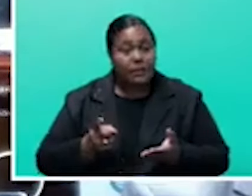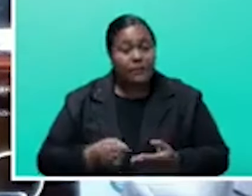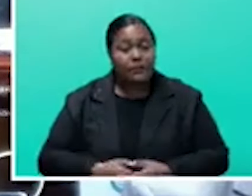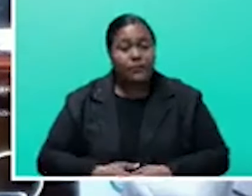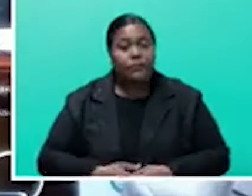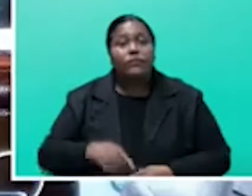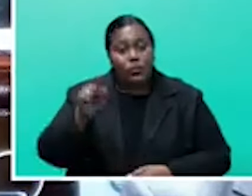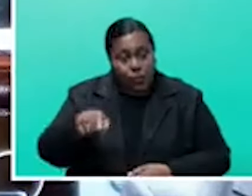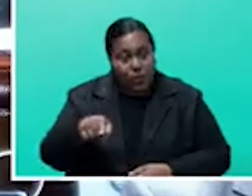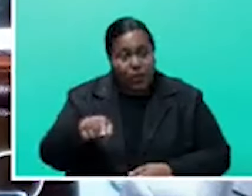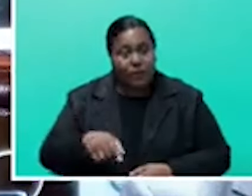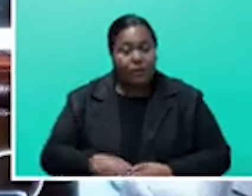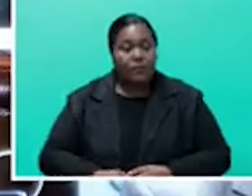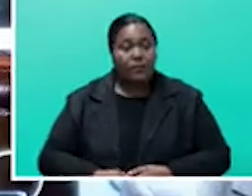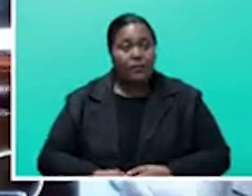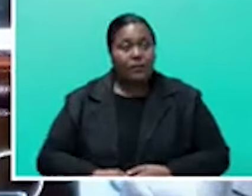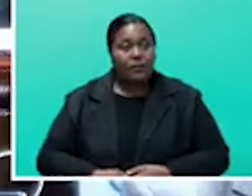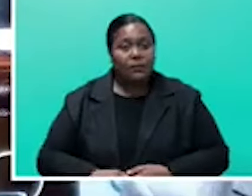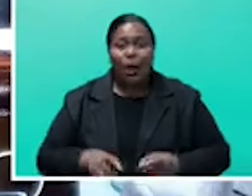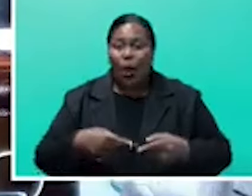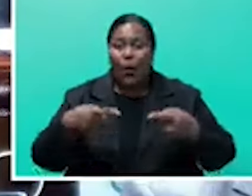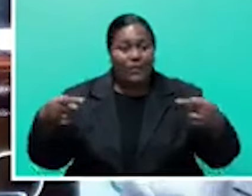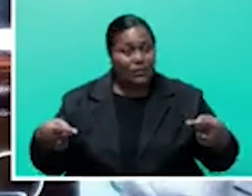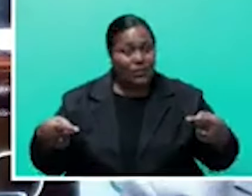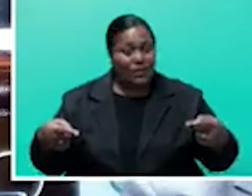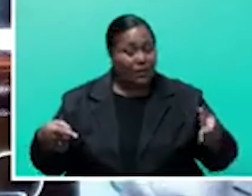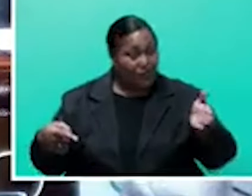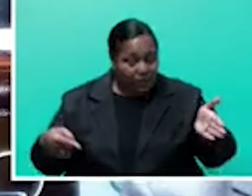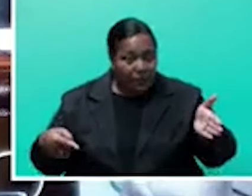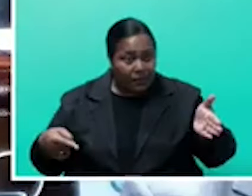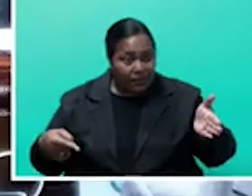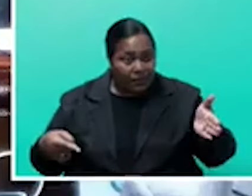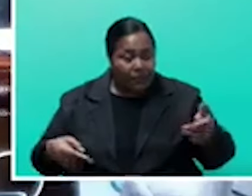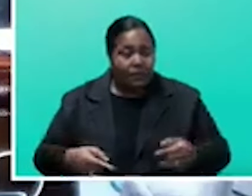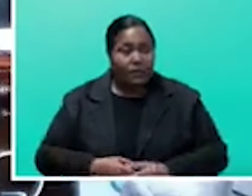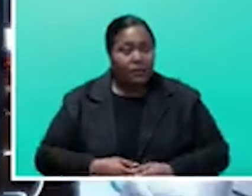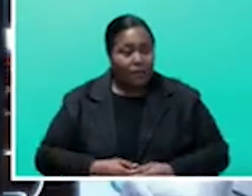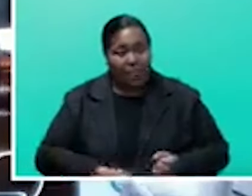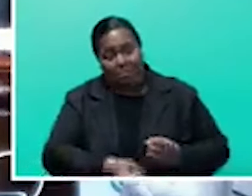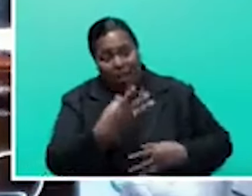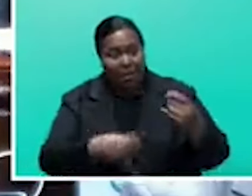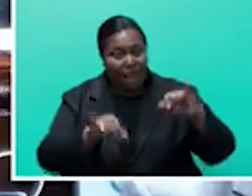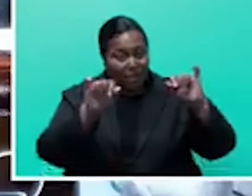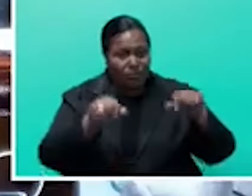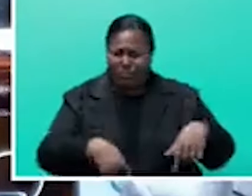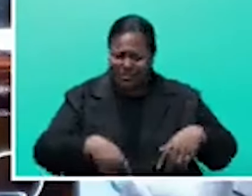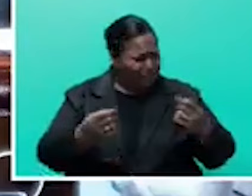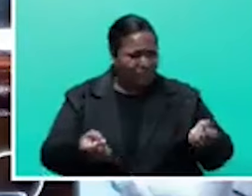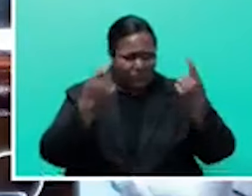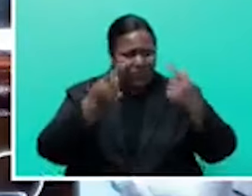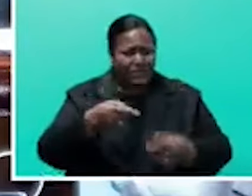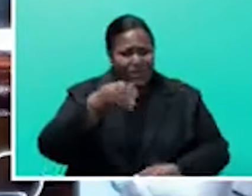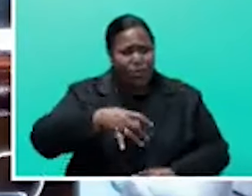the point that the opposition and those who raise those issues do not understand. You